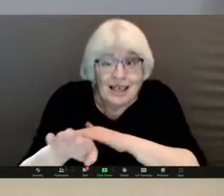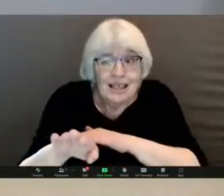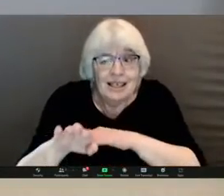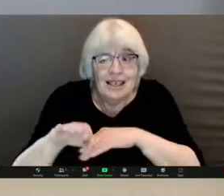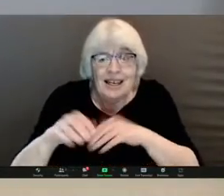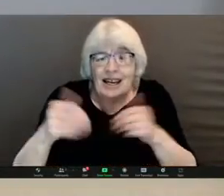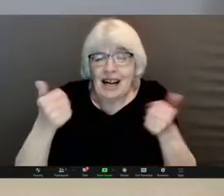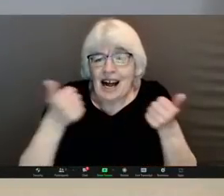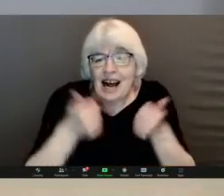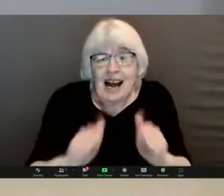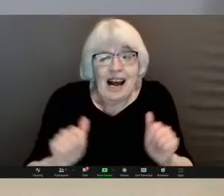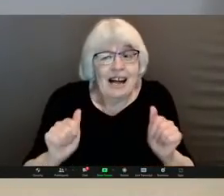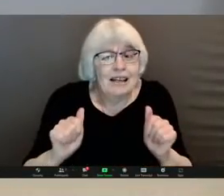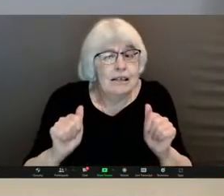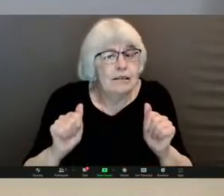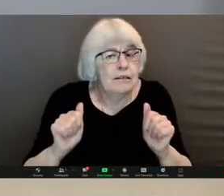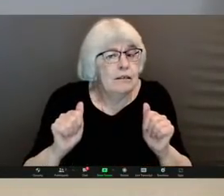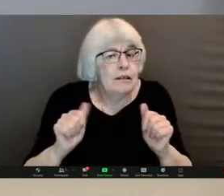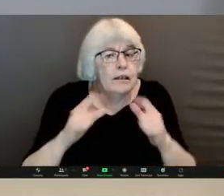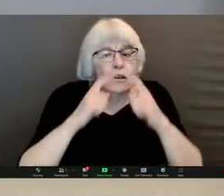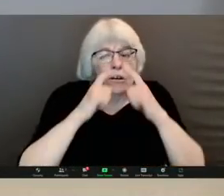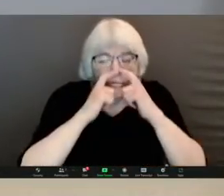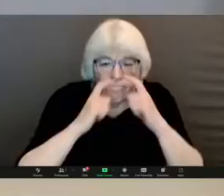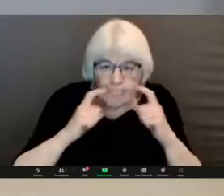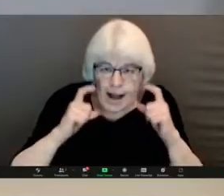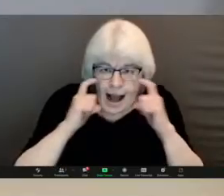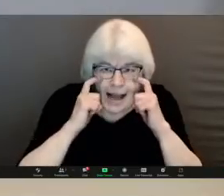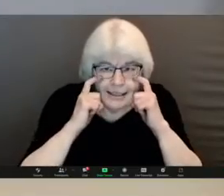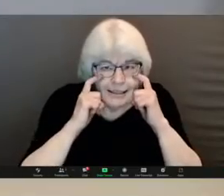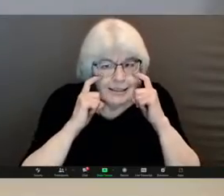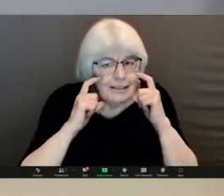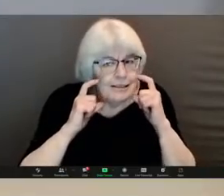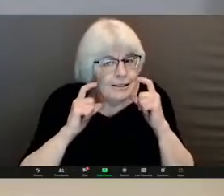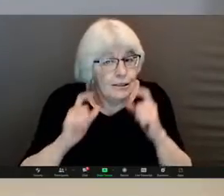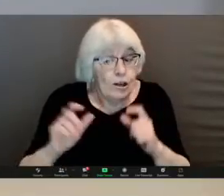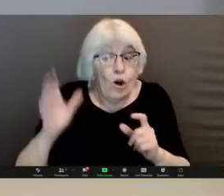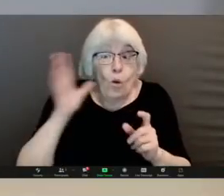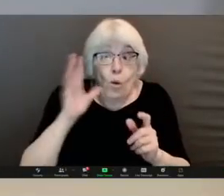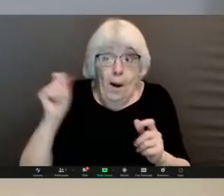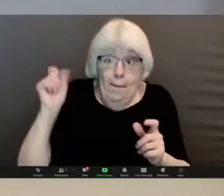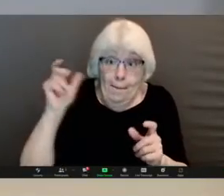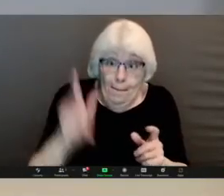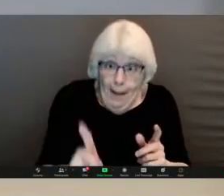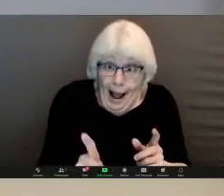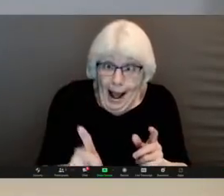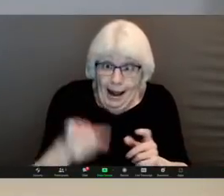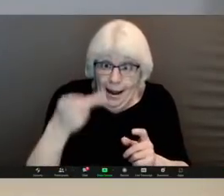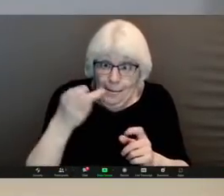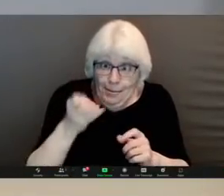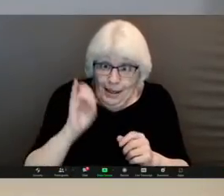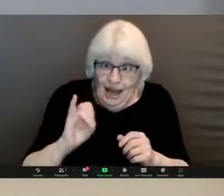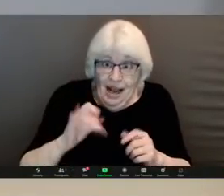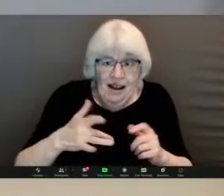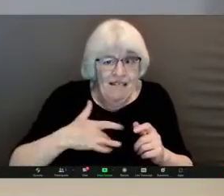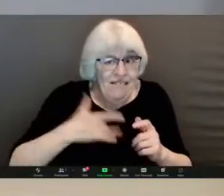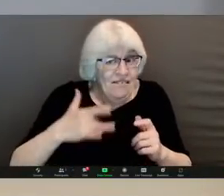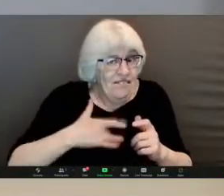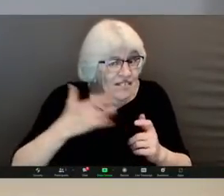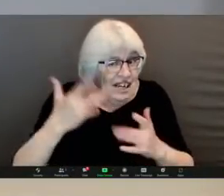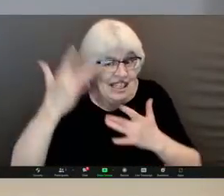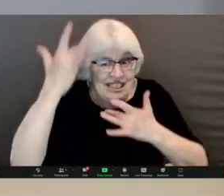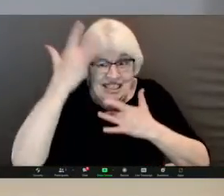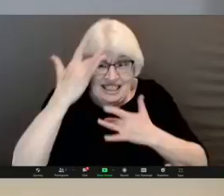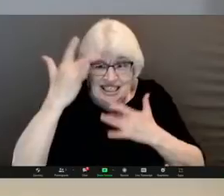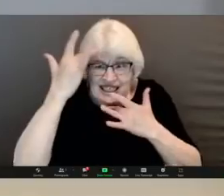if you develop any COVID-19 symptoms. We know how to protect ourselves and others from COVID-19 and other respiratory